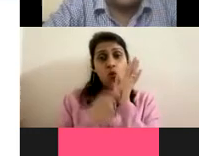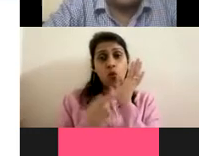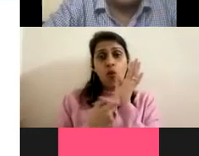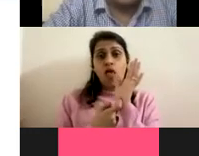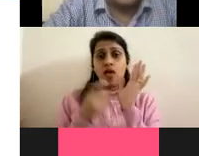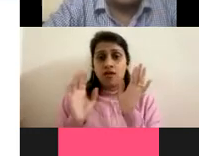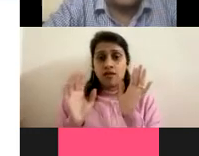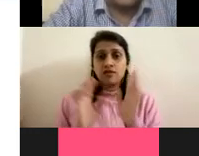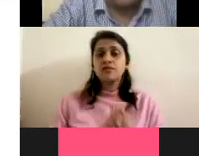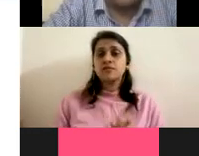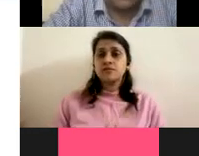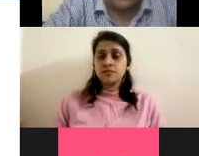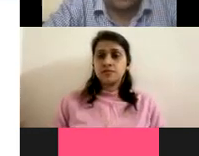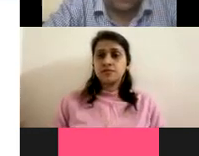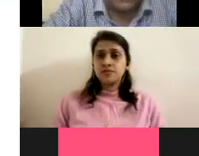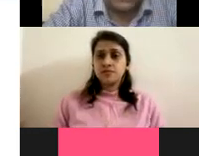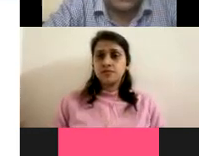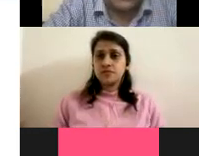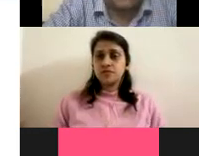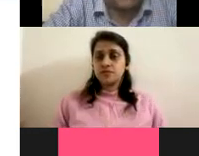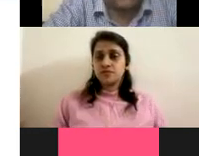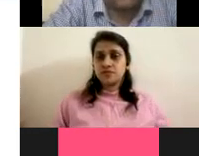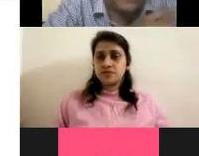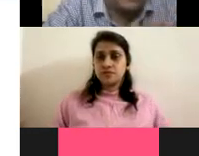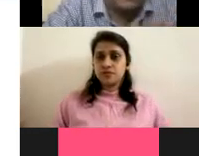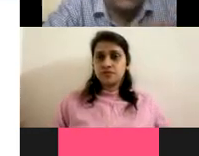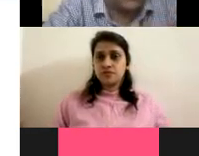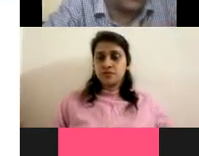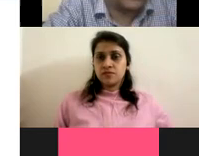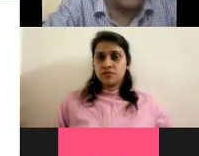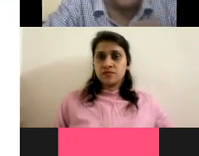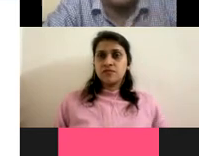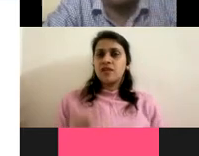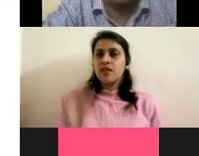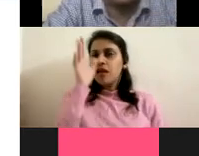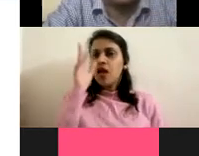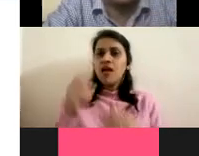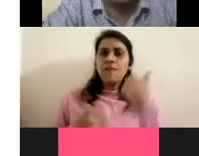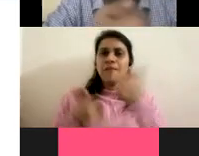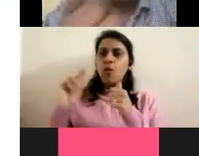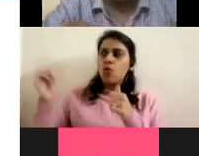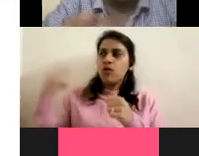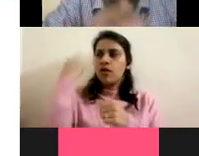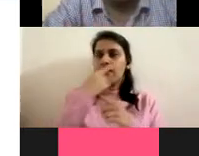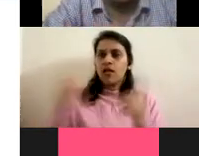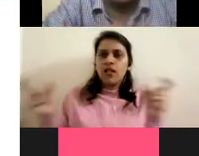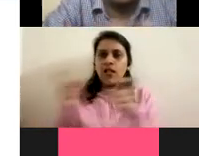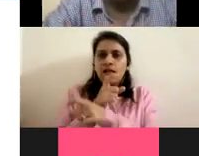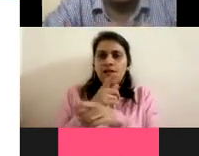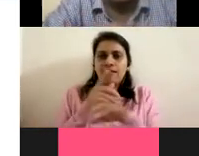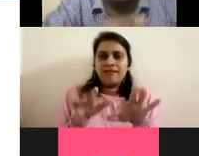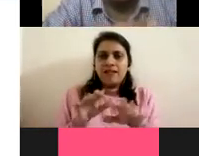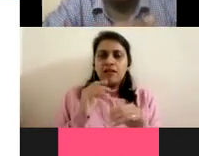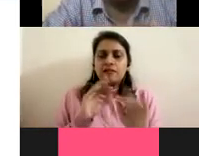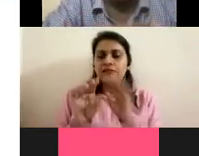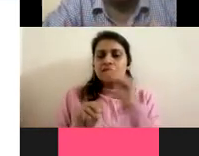hai kyunki video on kyunki fake interviews hote hain koi aur interview karke aa raha hai us job ke liye